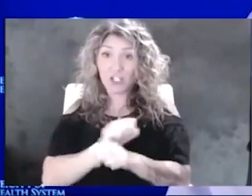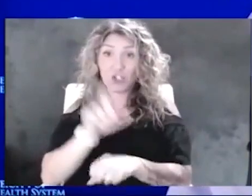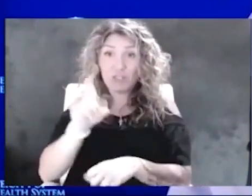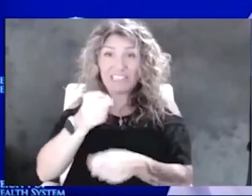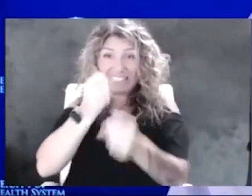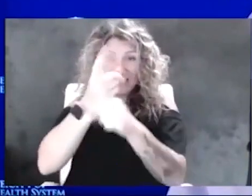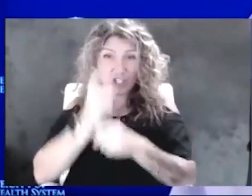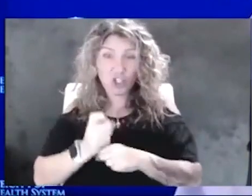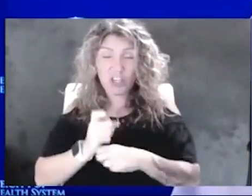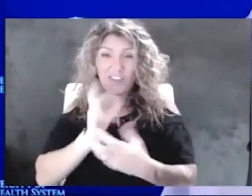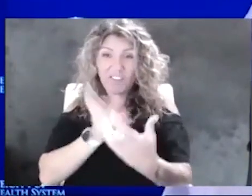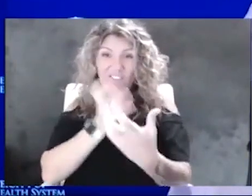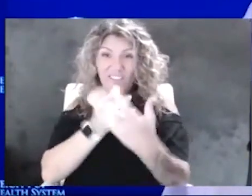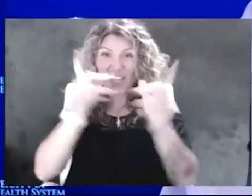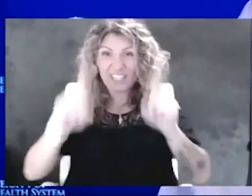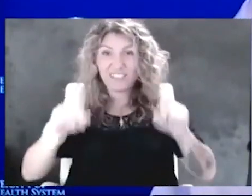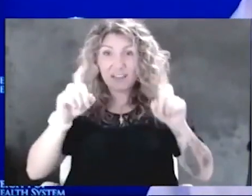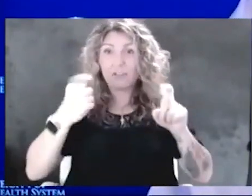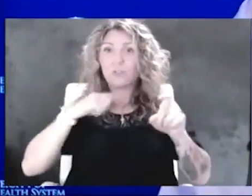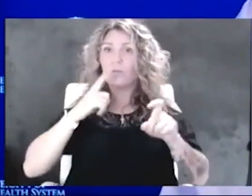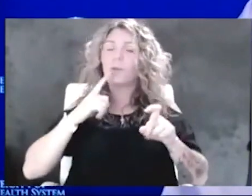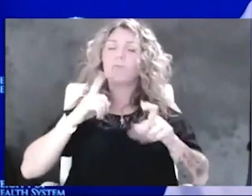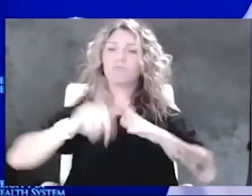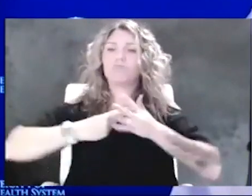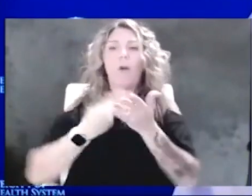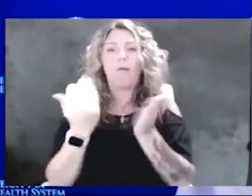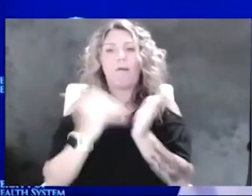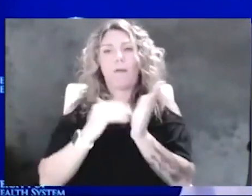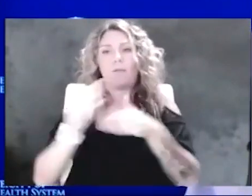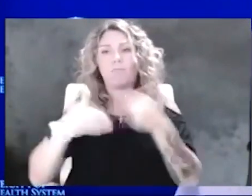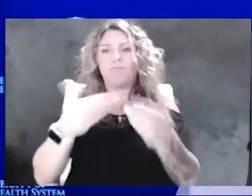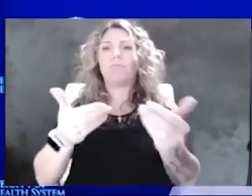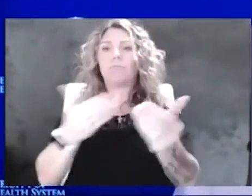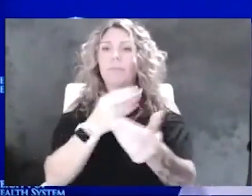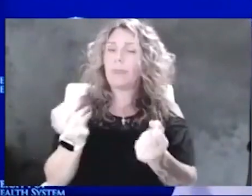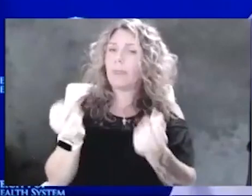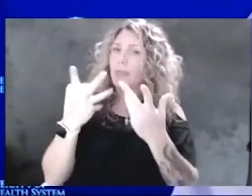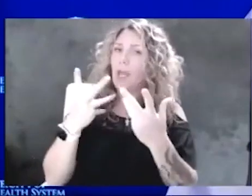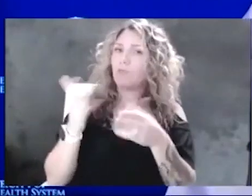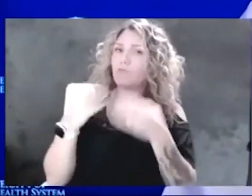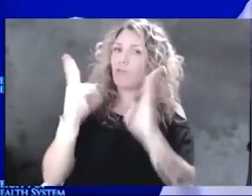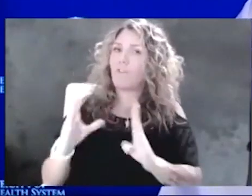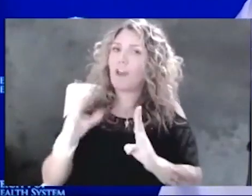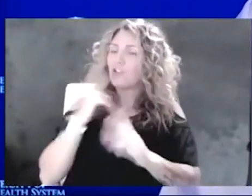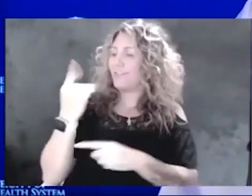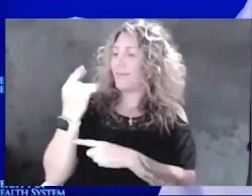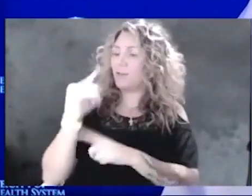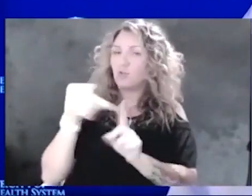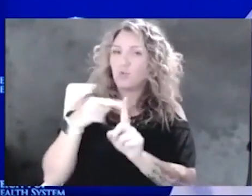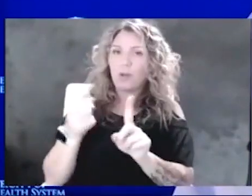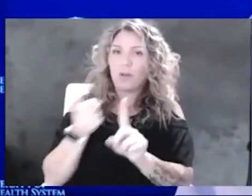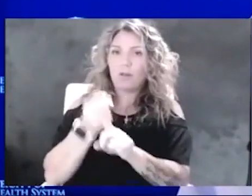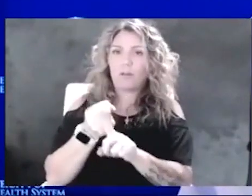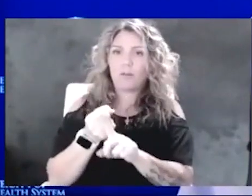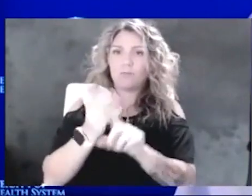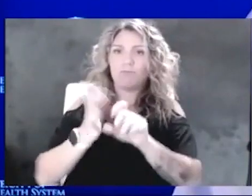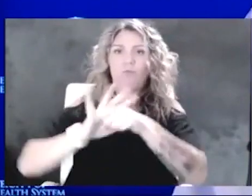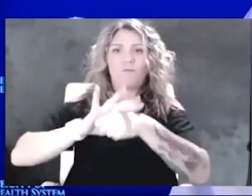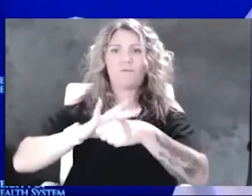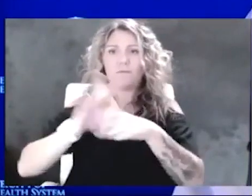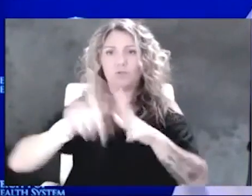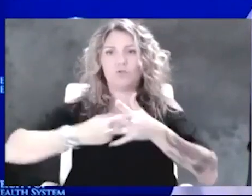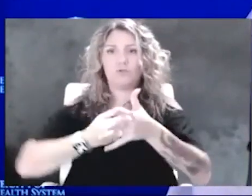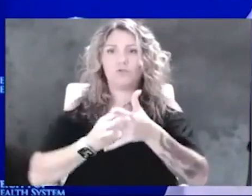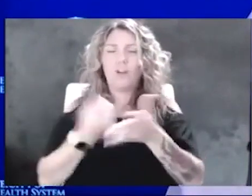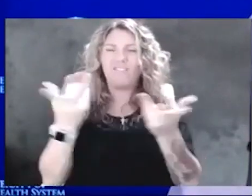and ramping that back up. Although a lot of our providers got fit tested last year when the pandemic started anyways. So I think that's very